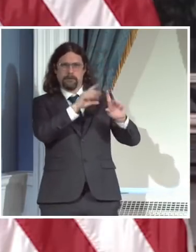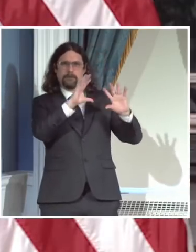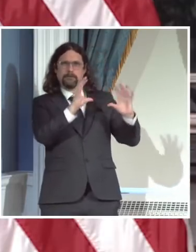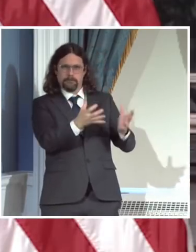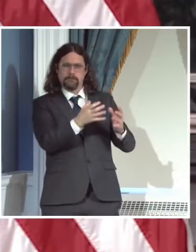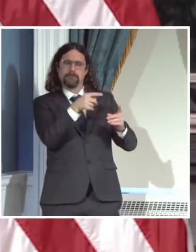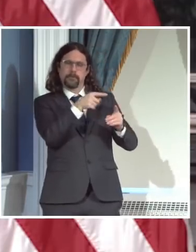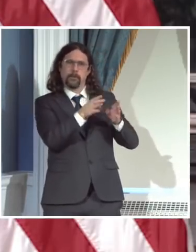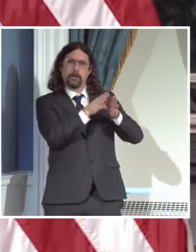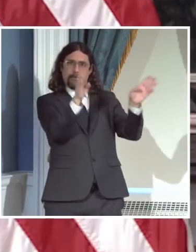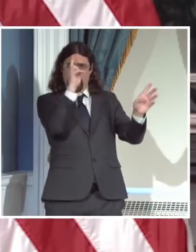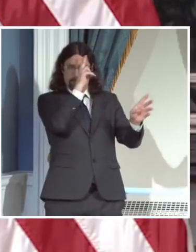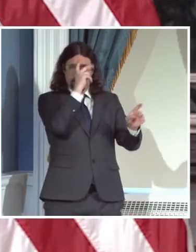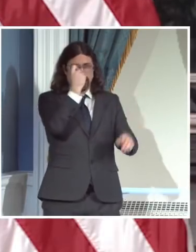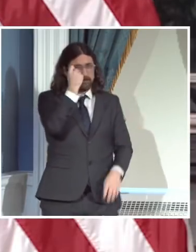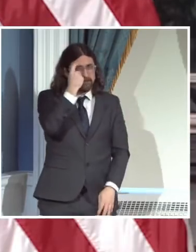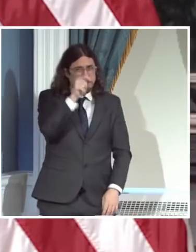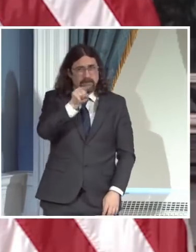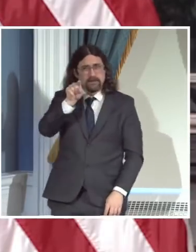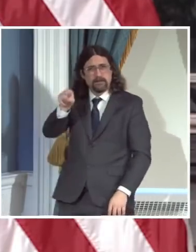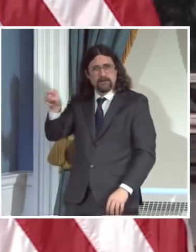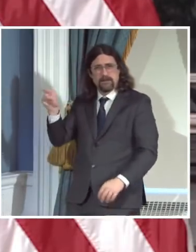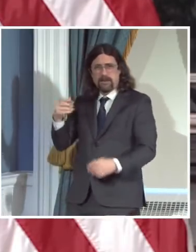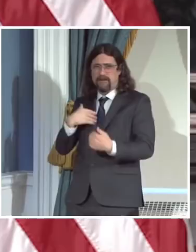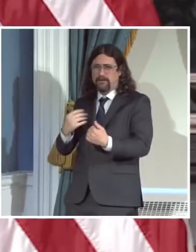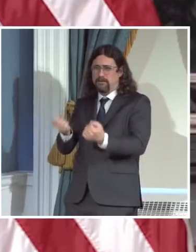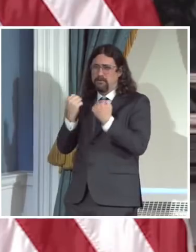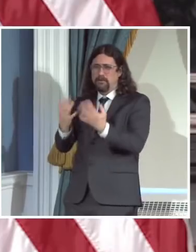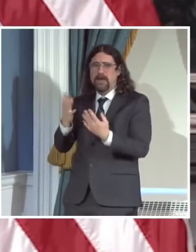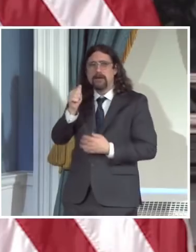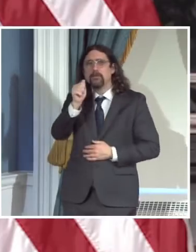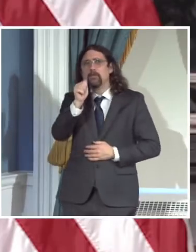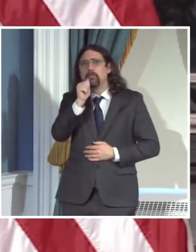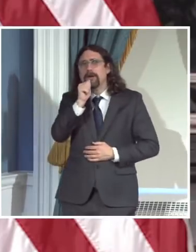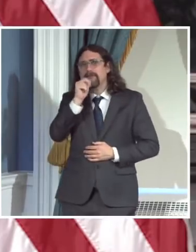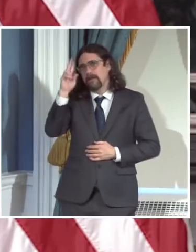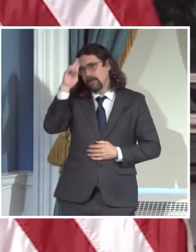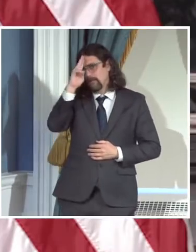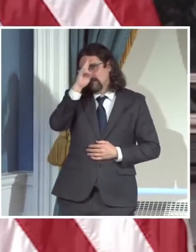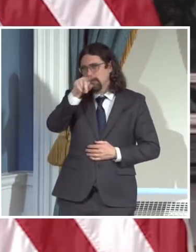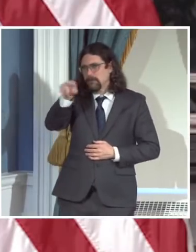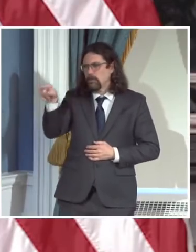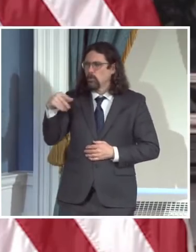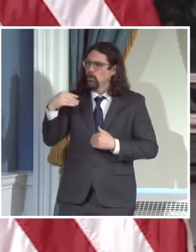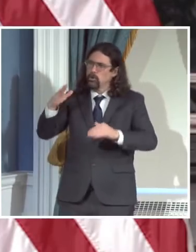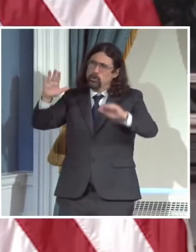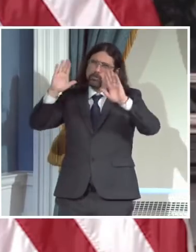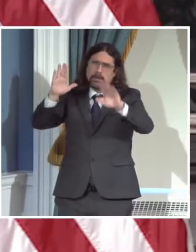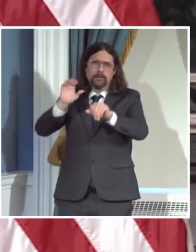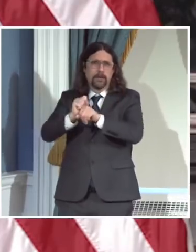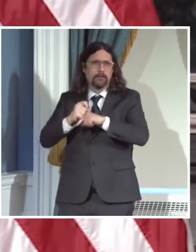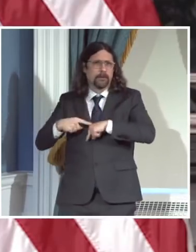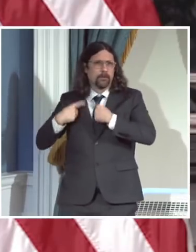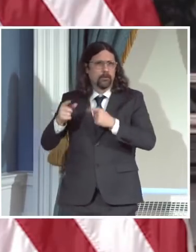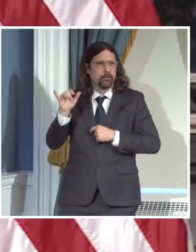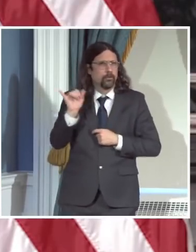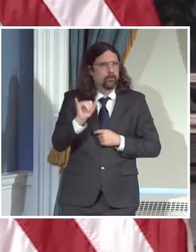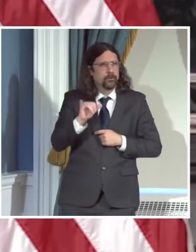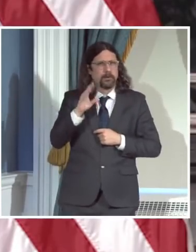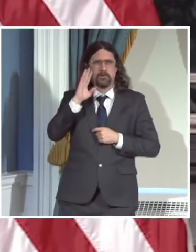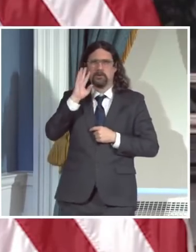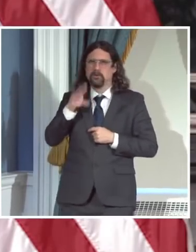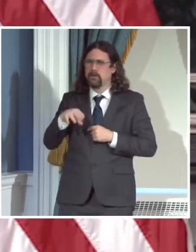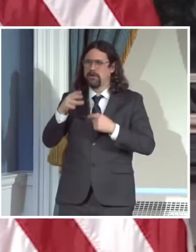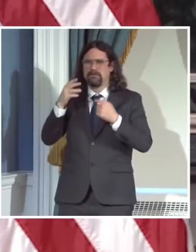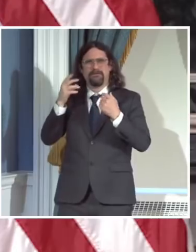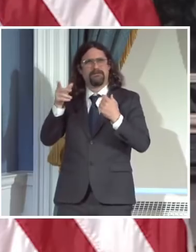hardships. They often deal with folks with tremendous medical needs, but many, many times people who don't have insurance. So those